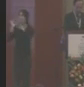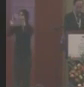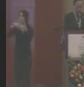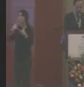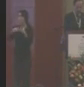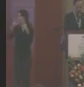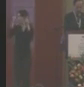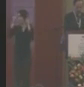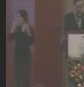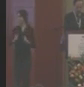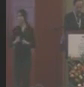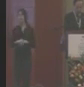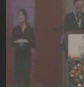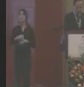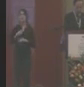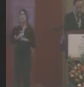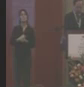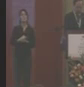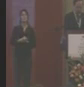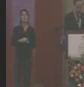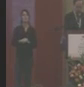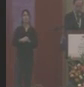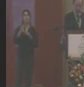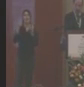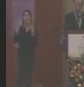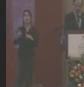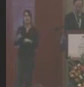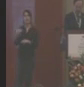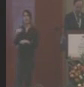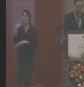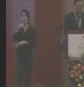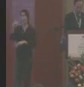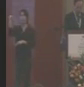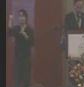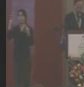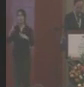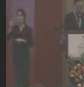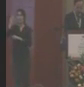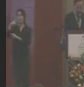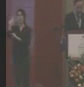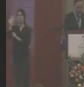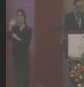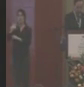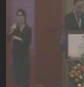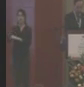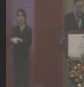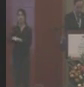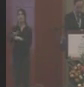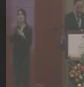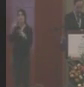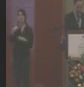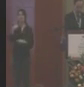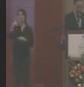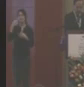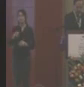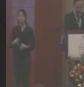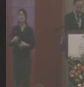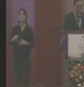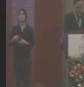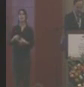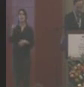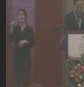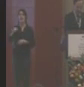Finally, looking towards the future, in the framework of action of Hyogo 2, to be discussed in Japan in 2015, we